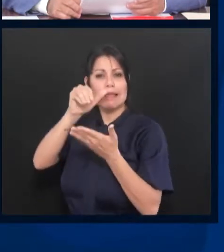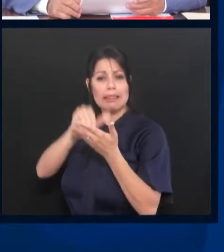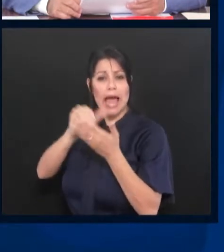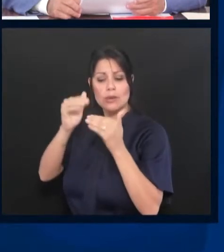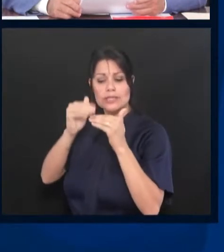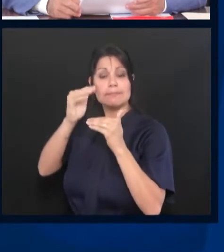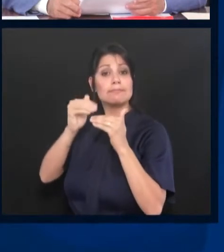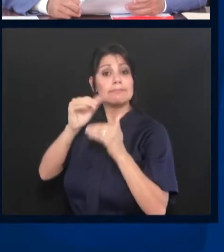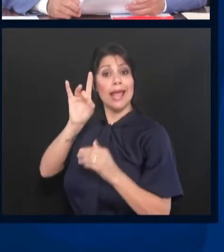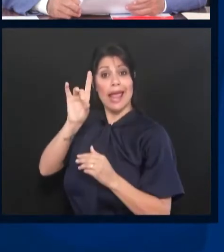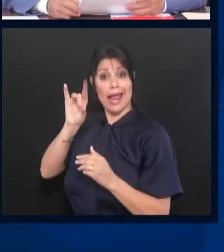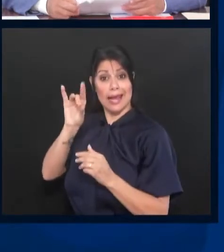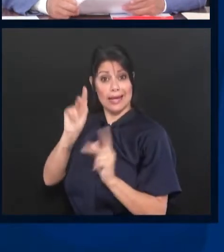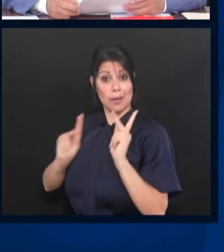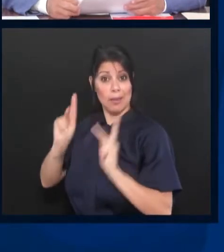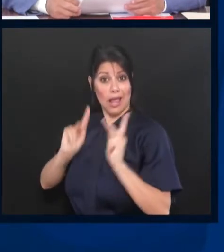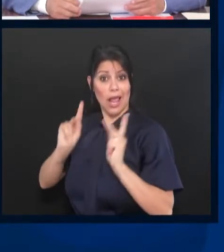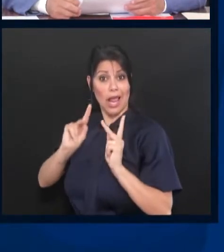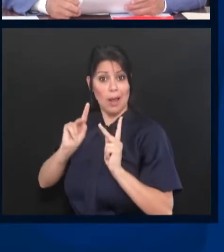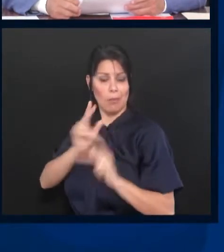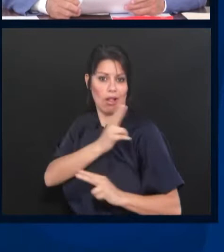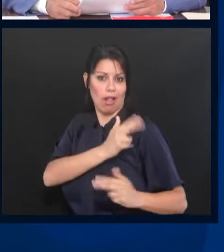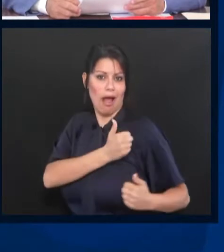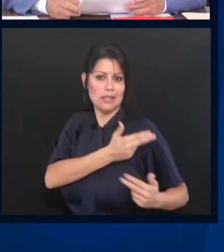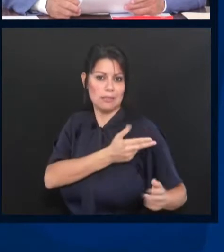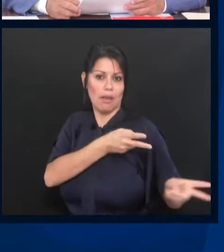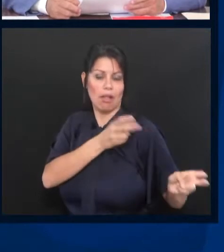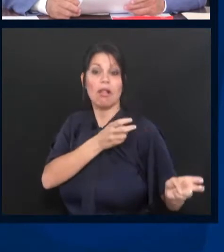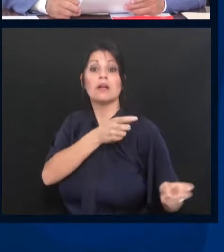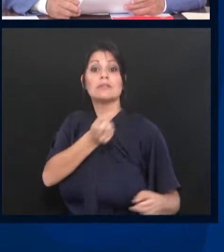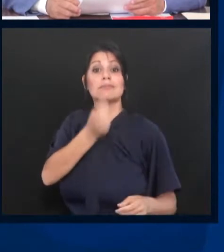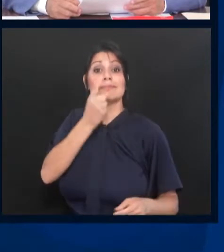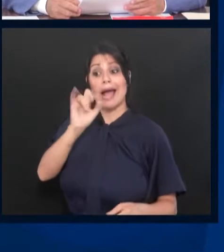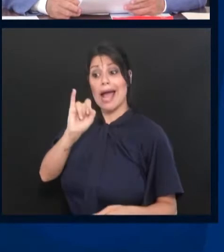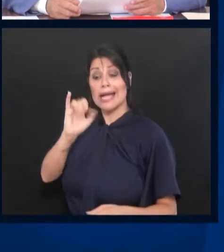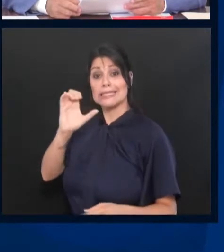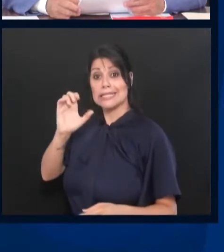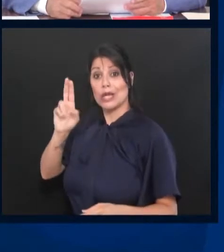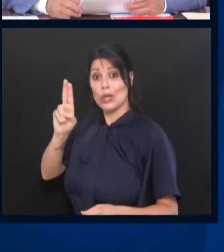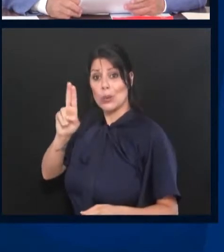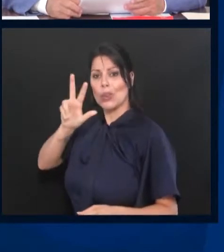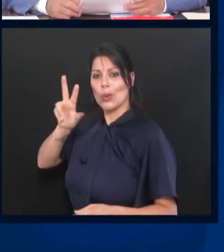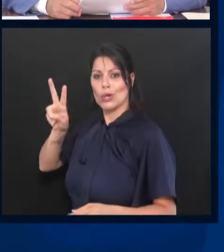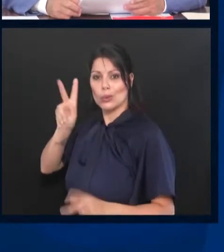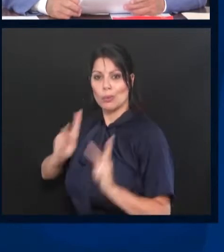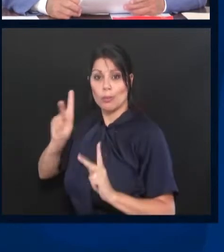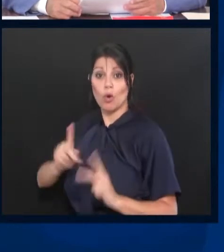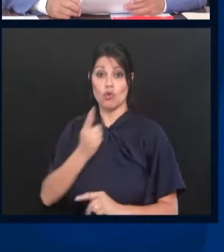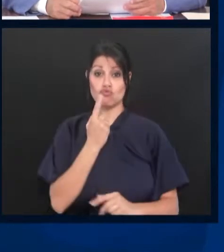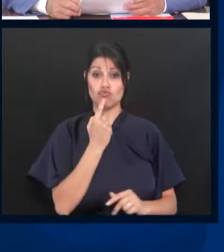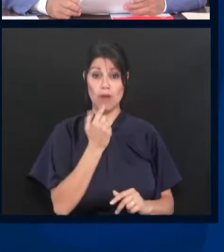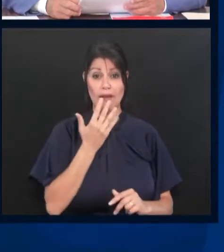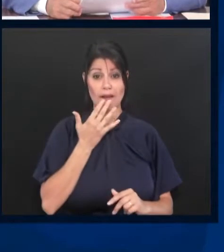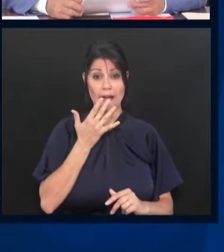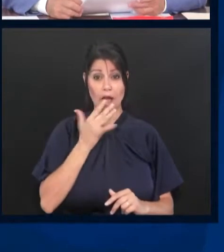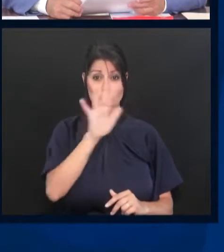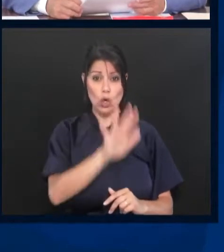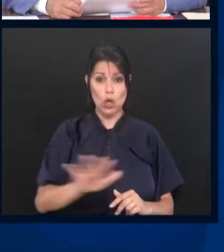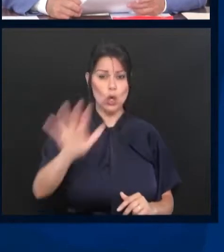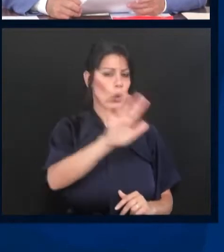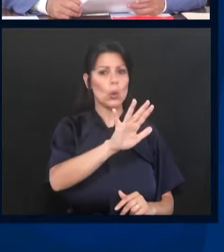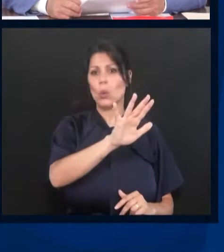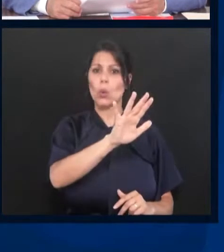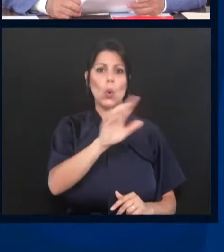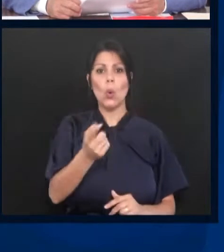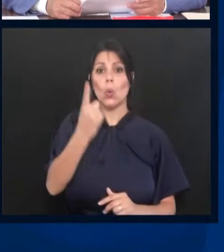are hospitalized and 32 in the ICU units. We don't have any red counties. We have 1 orange